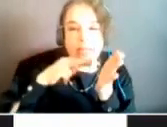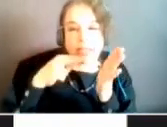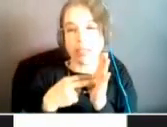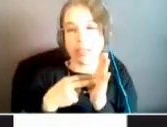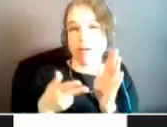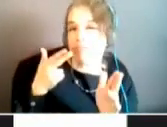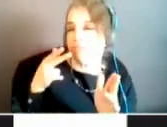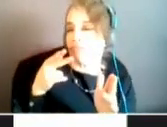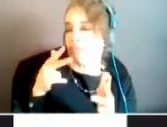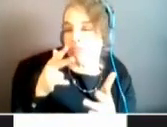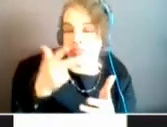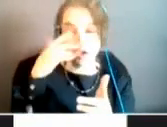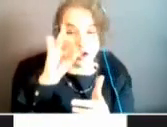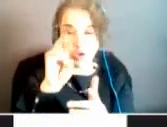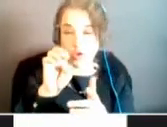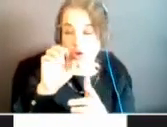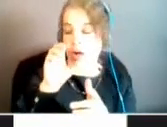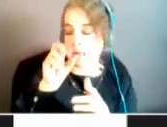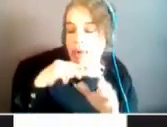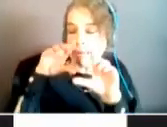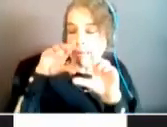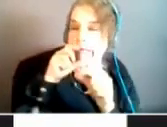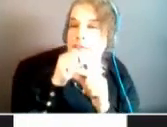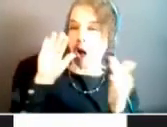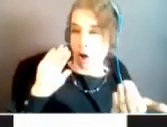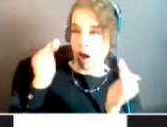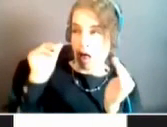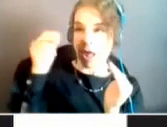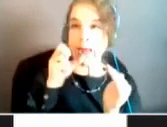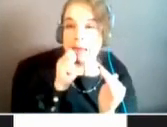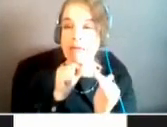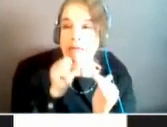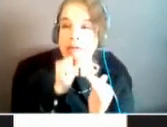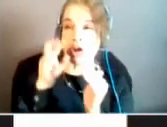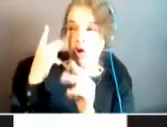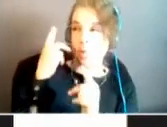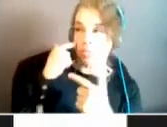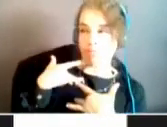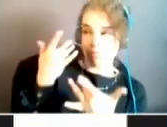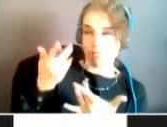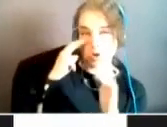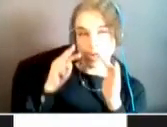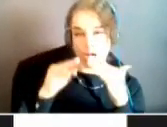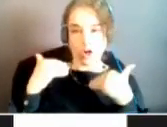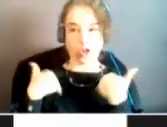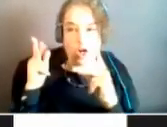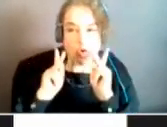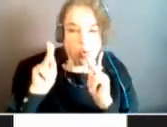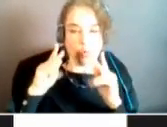firearms. The means for this age cohort, how it compares to other age cohorts, we tend to see in younger age